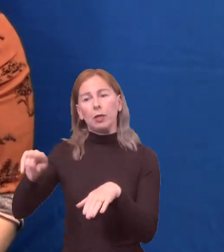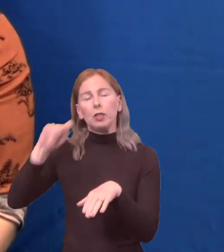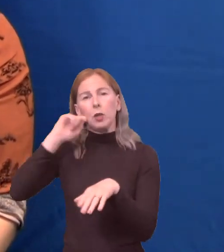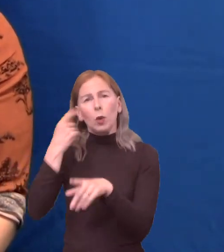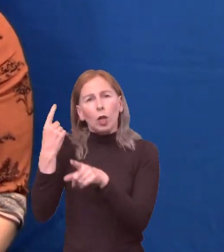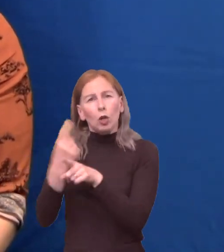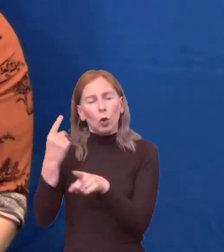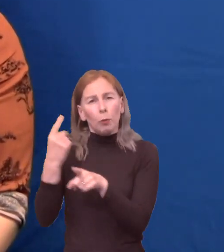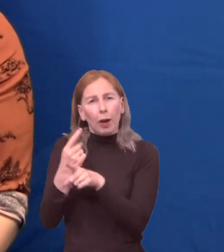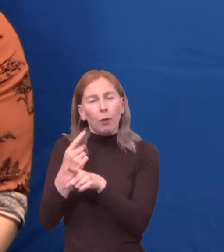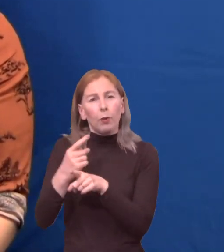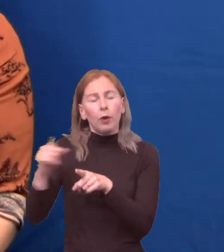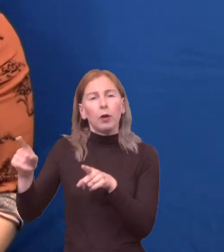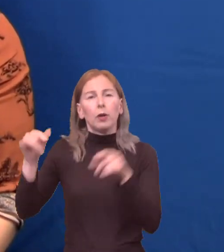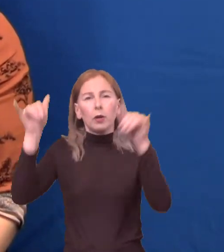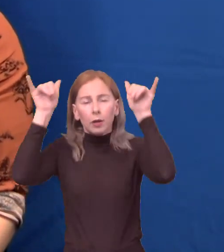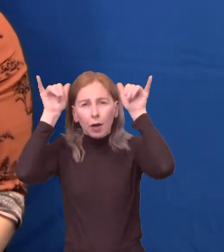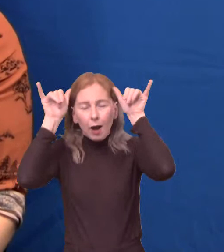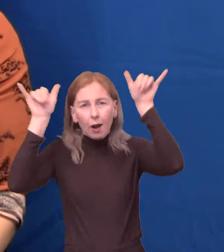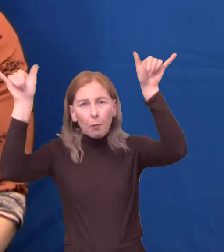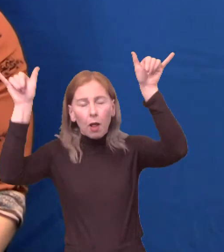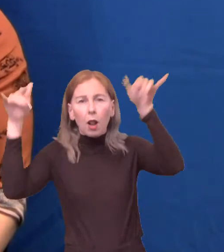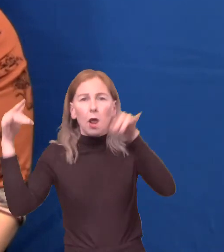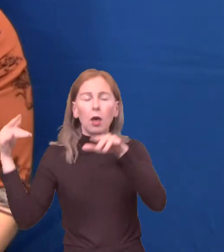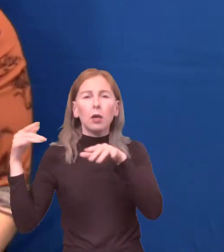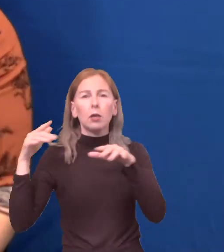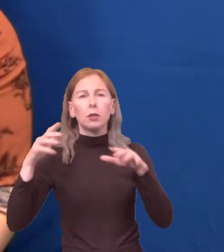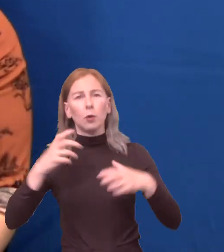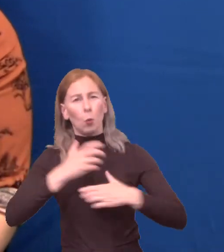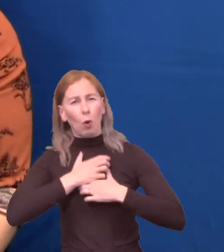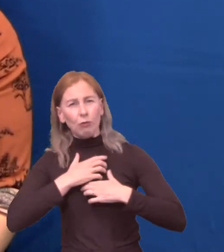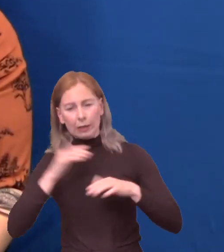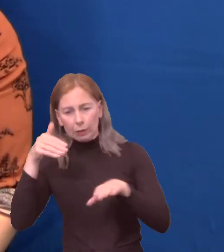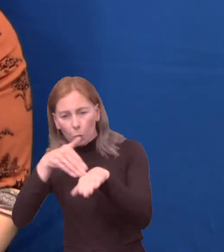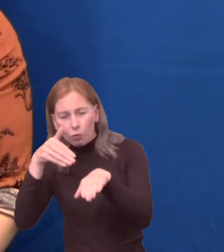increase in recently in Surrey. So I'll hand over to Laura.